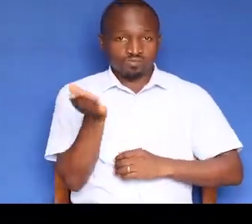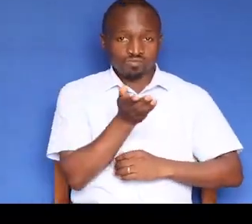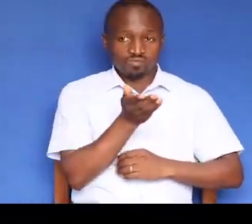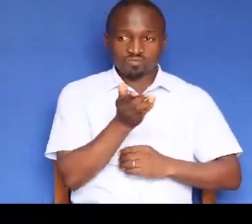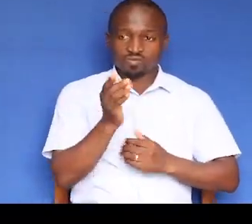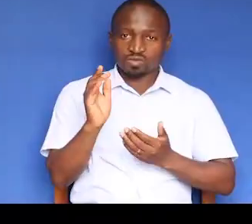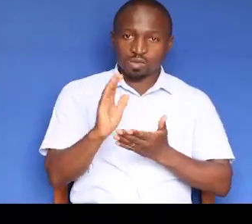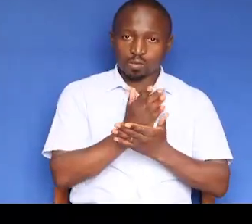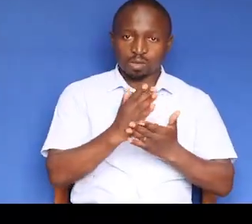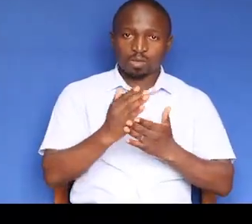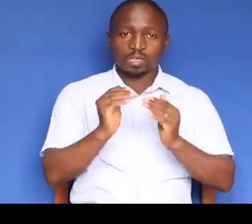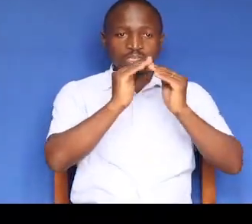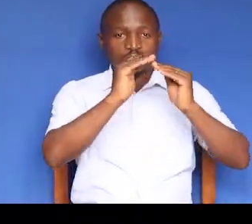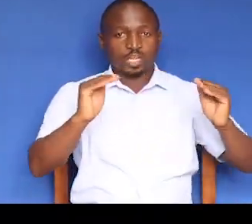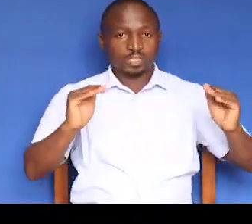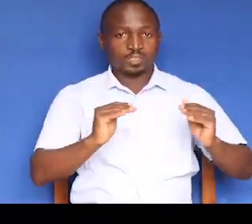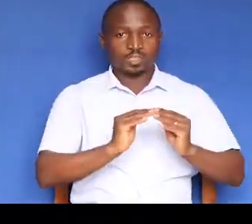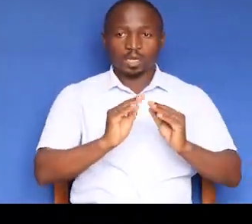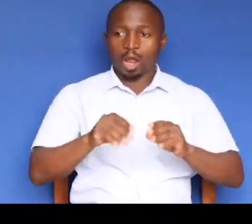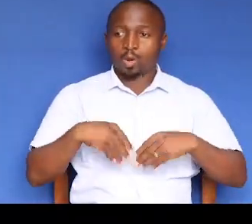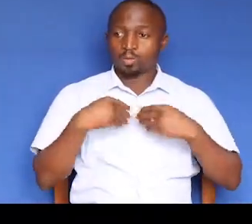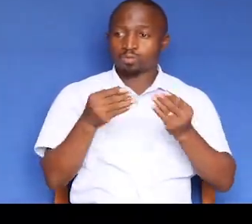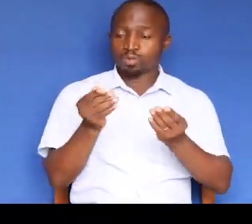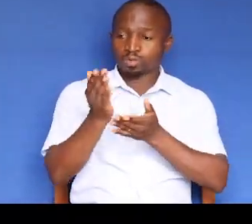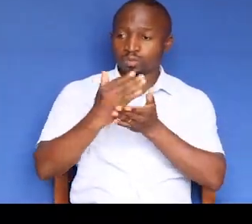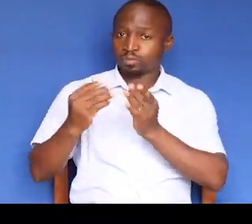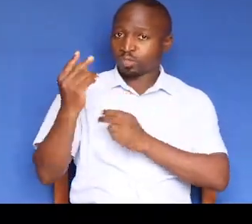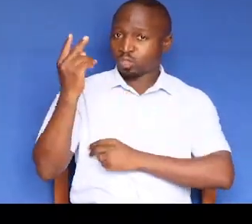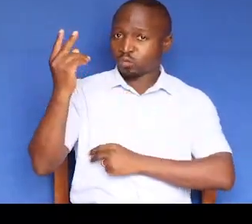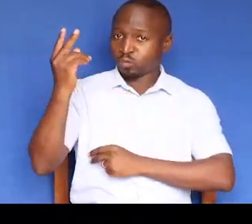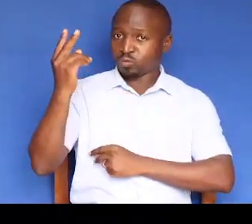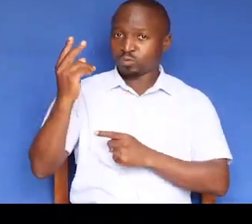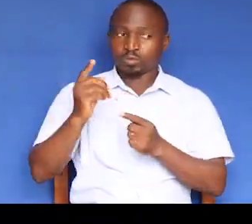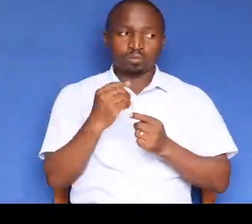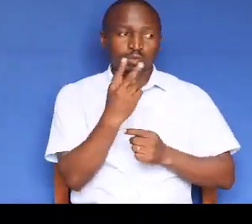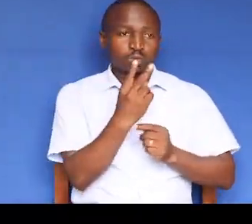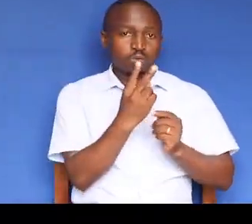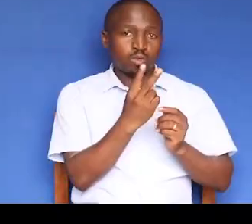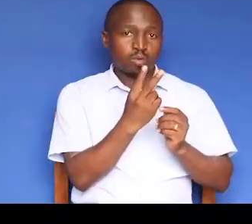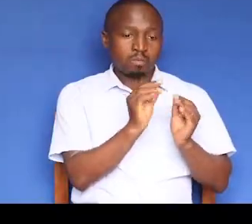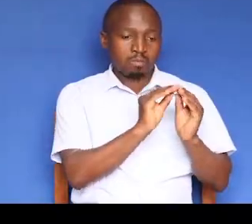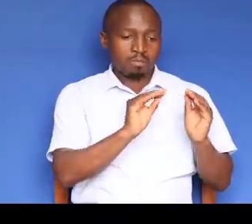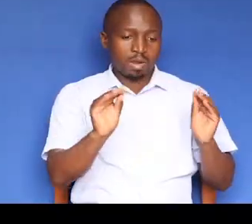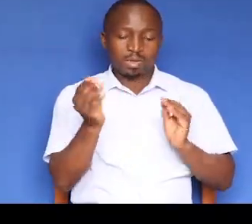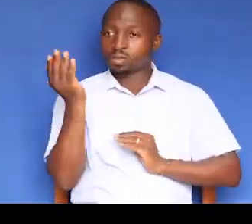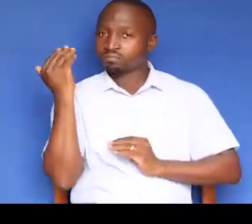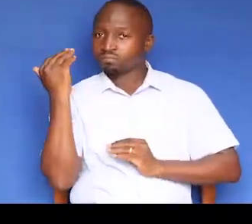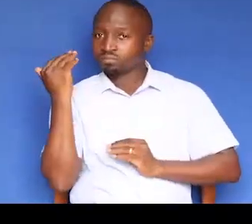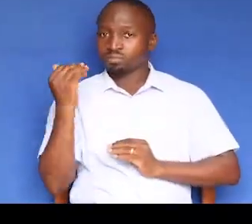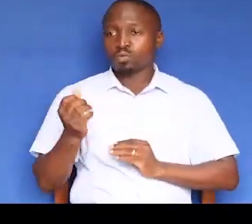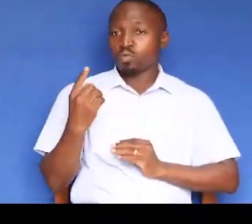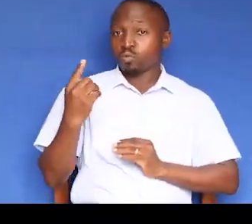over change in output. Change in output, now we are at 2 stage. 2 minus previous,